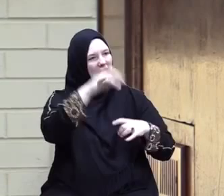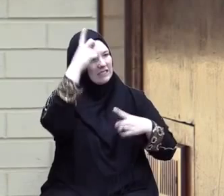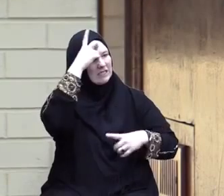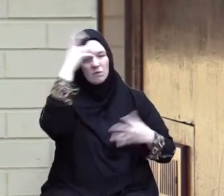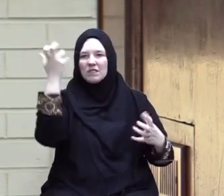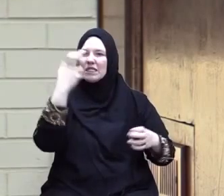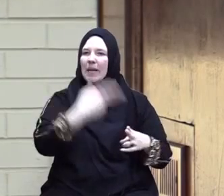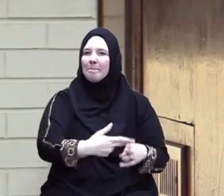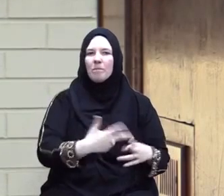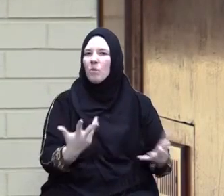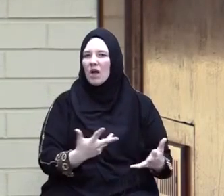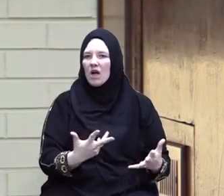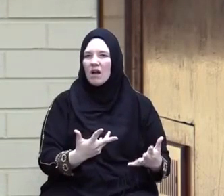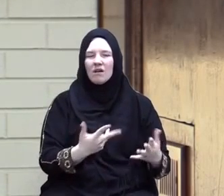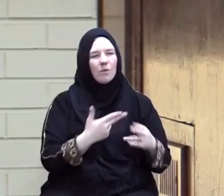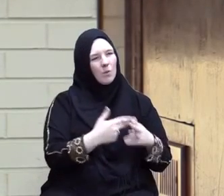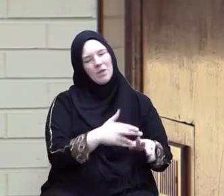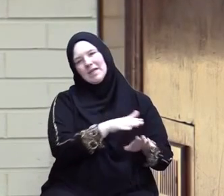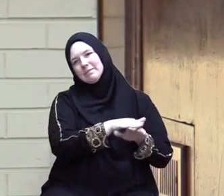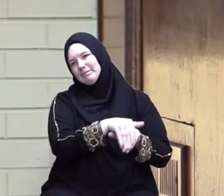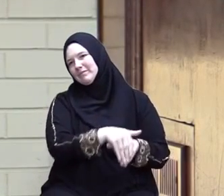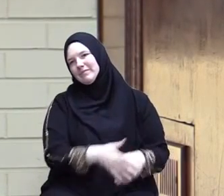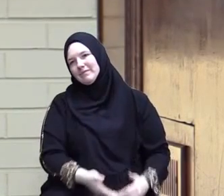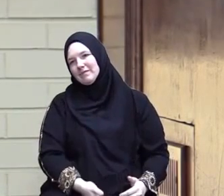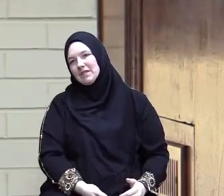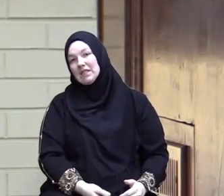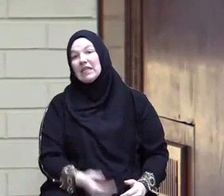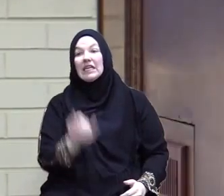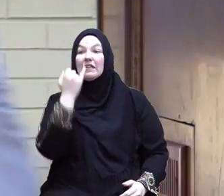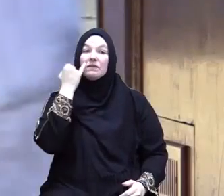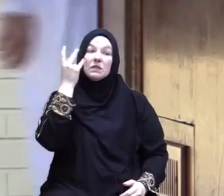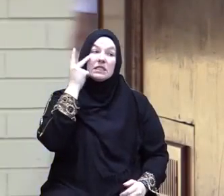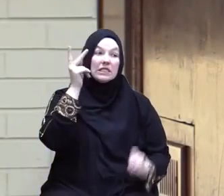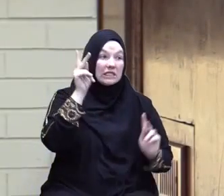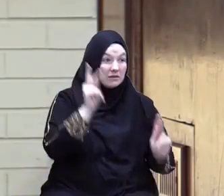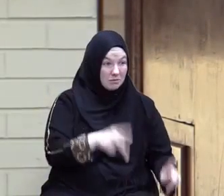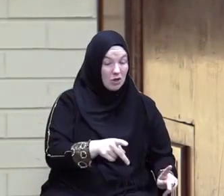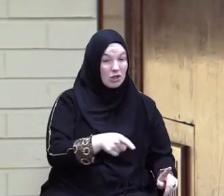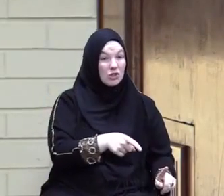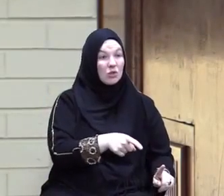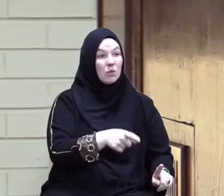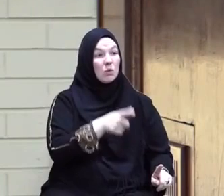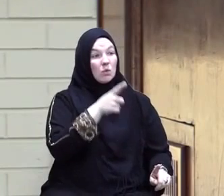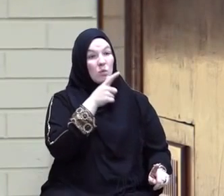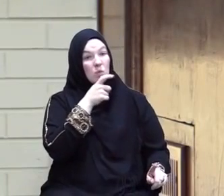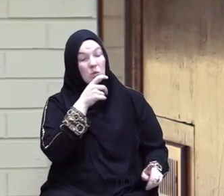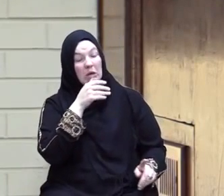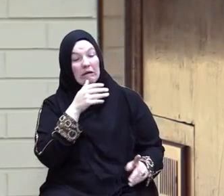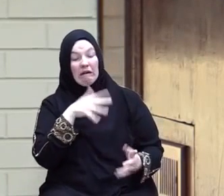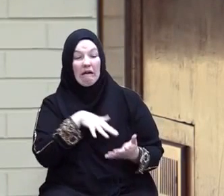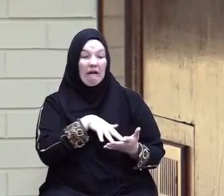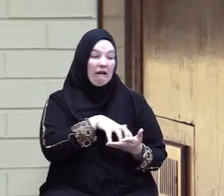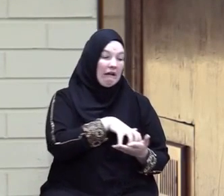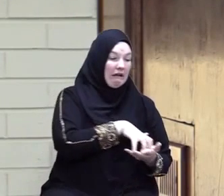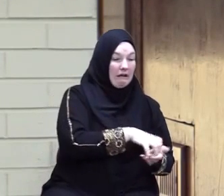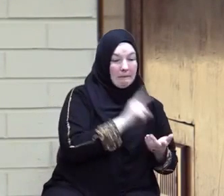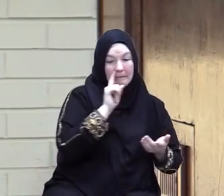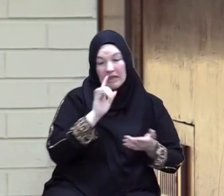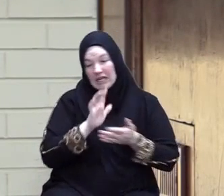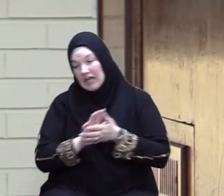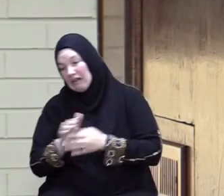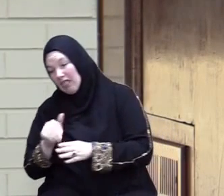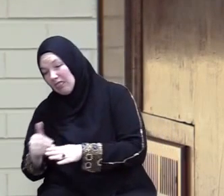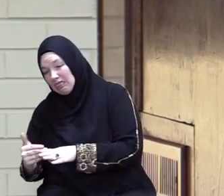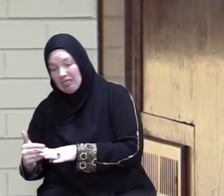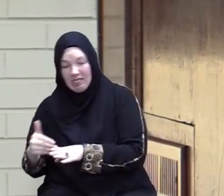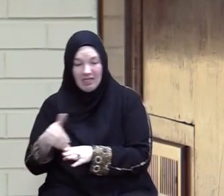So whenever you see someone wavering between the believers and the disbelievers,